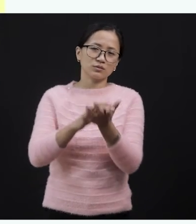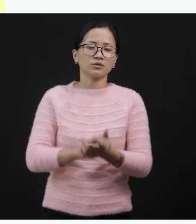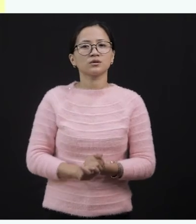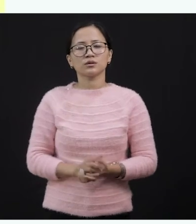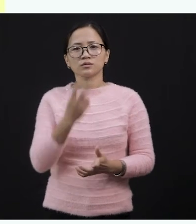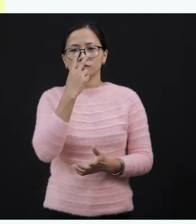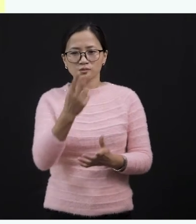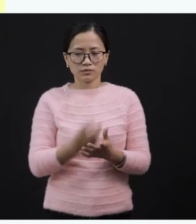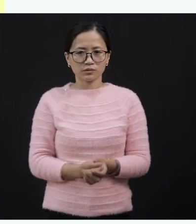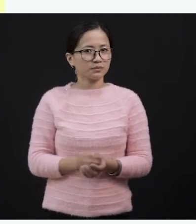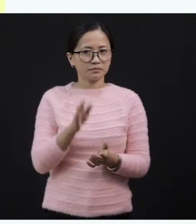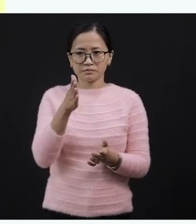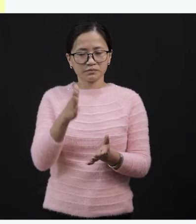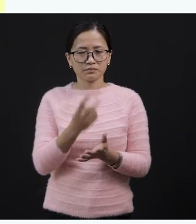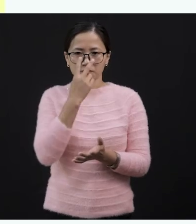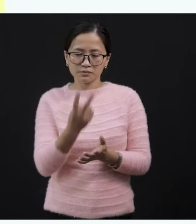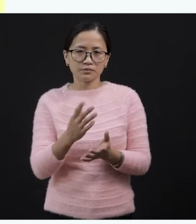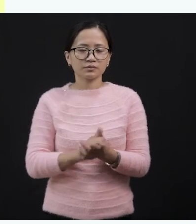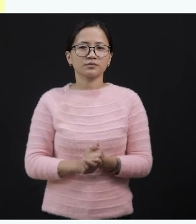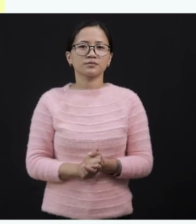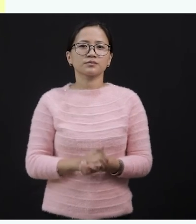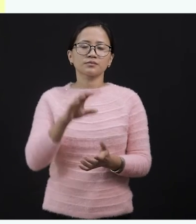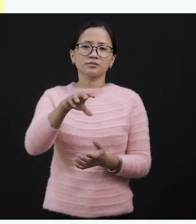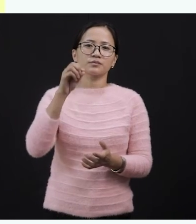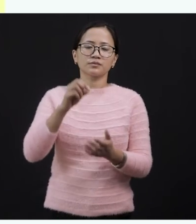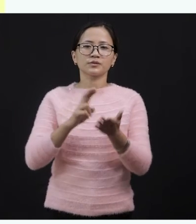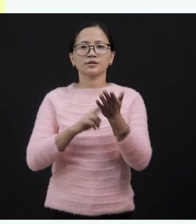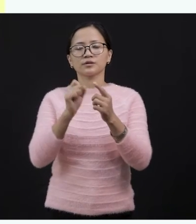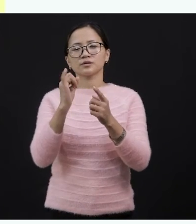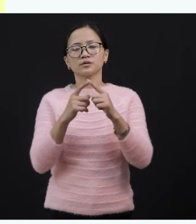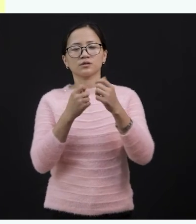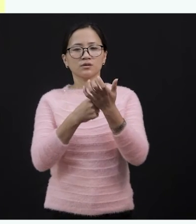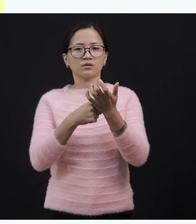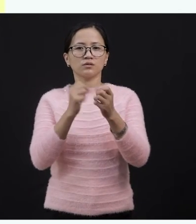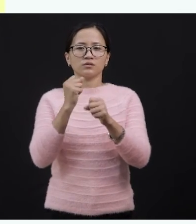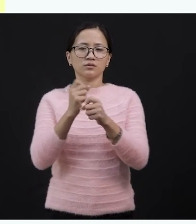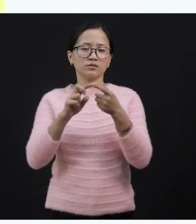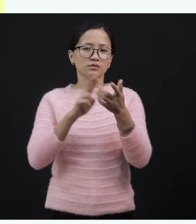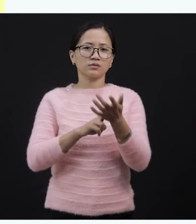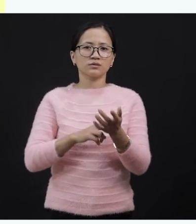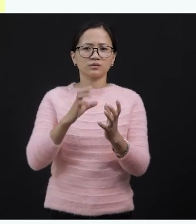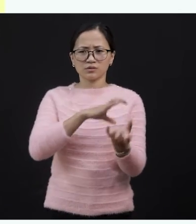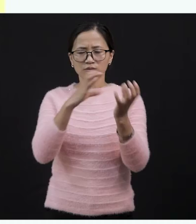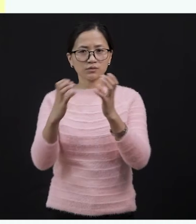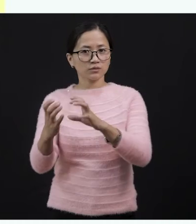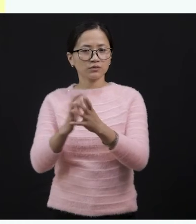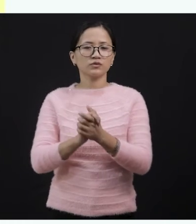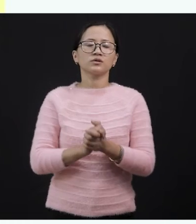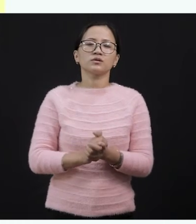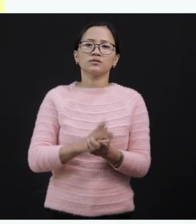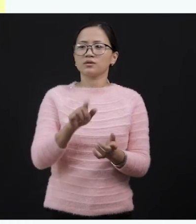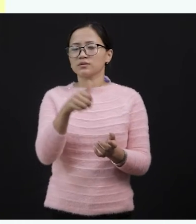see with our naked eye. So the bacteria, they take the nitrogen and they convert it